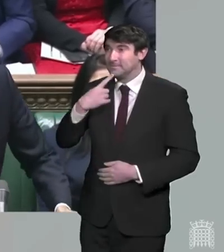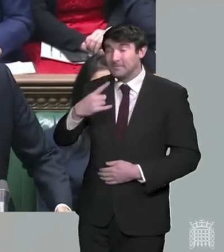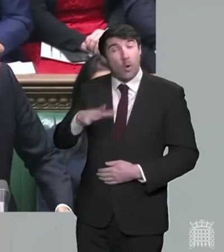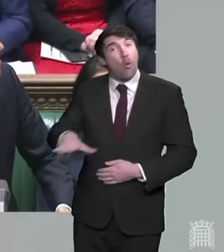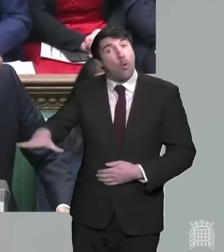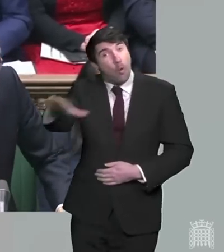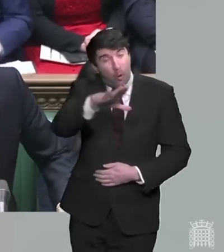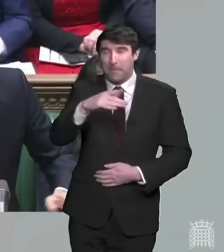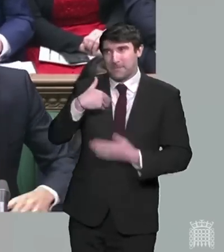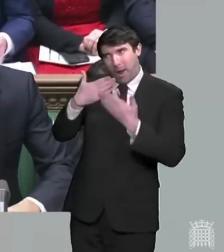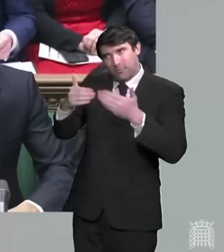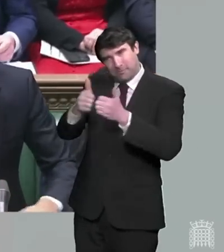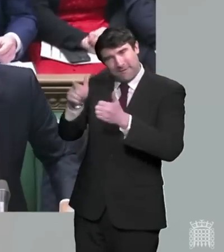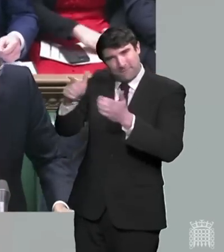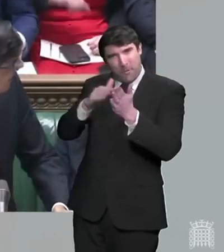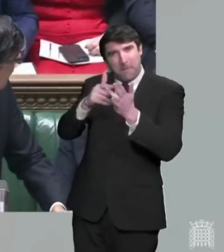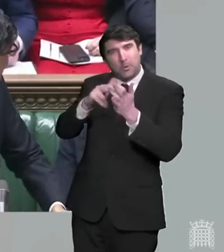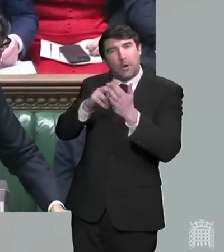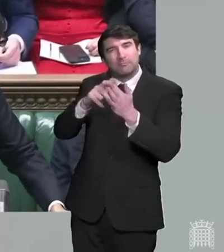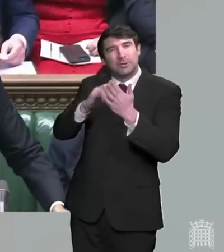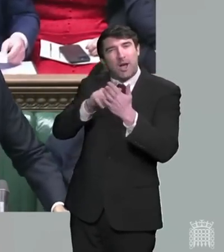Montgomeryshire, a very happy St David's Day.